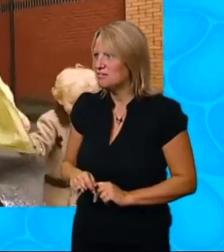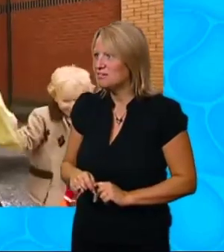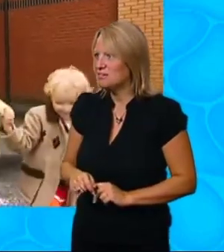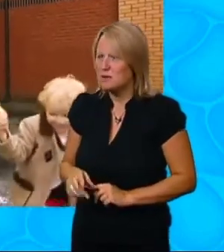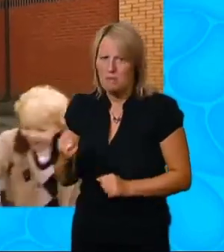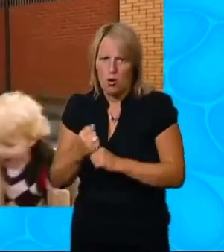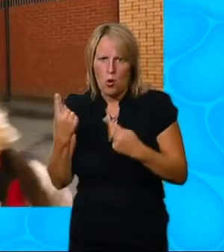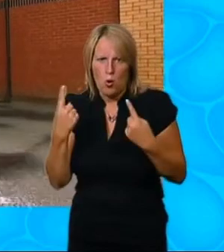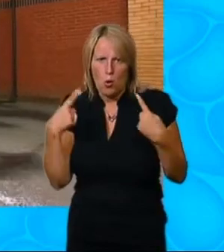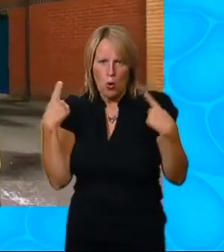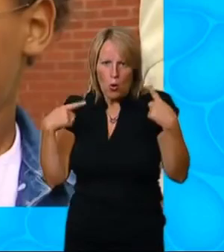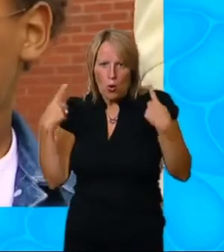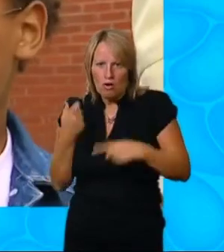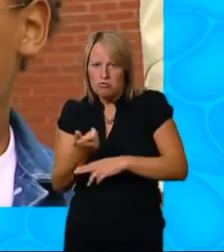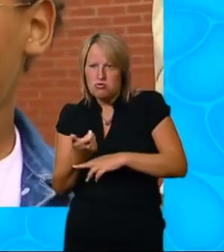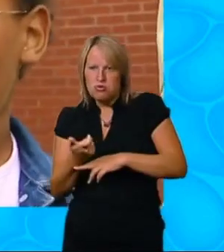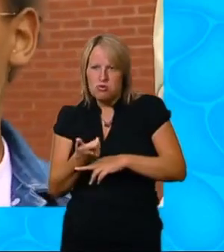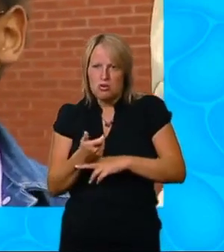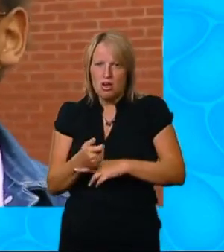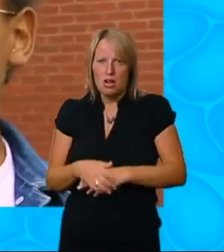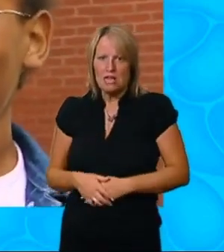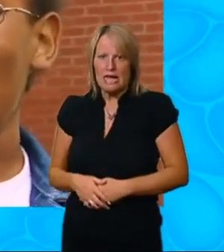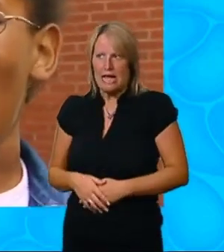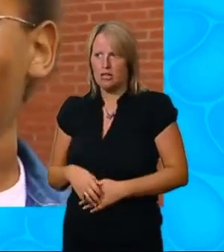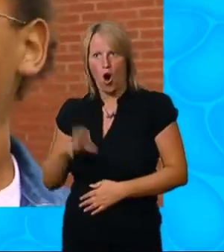Who can make a noise like a fire engine?